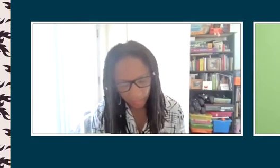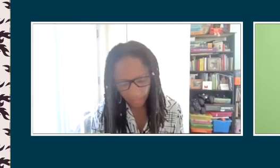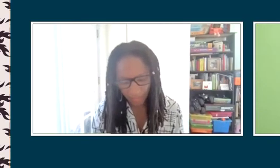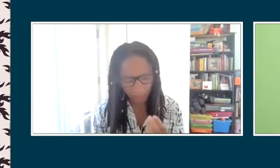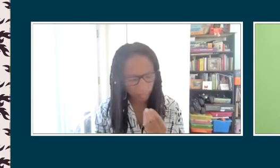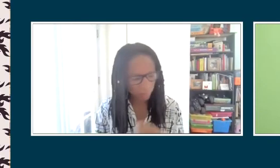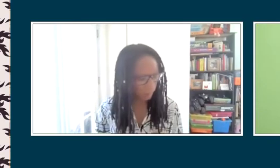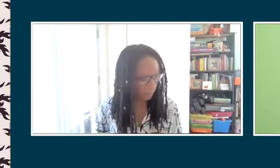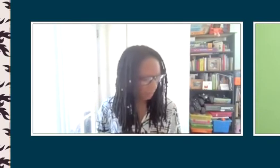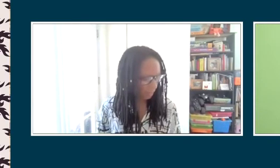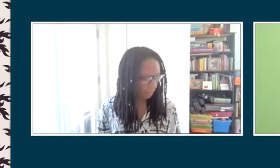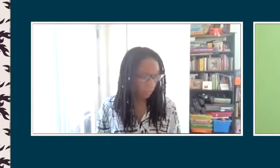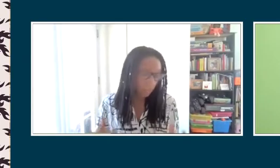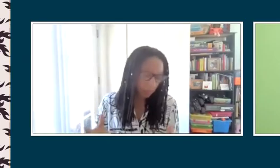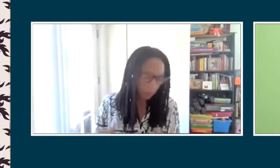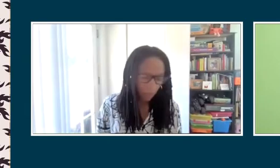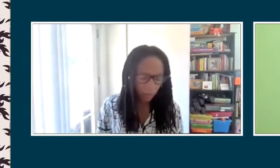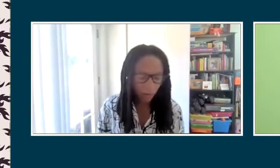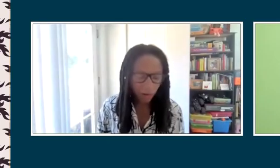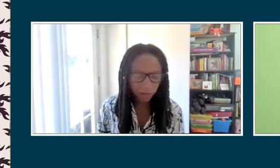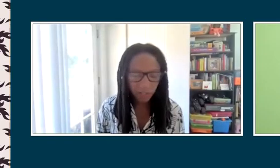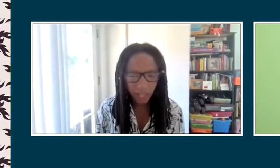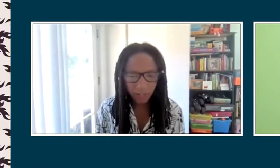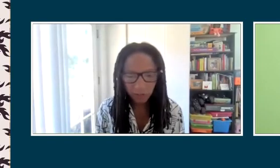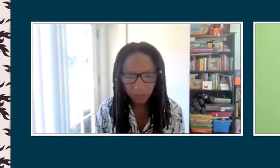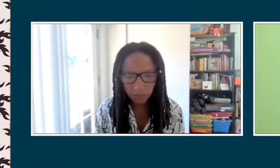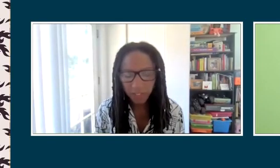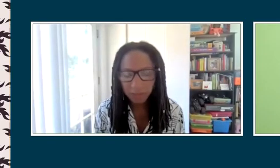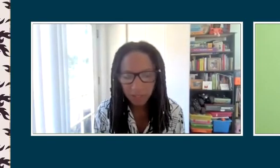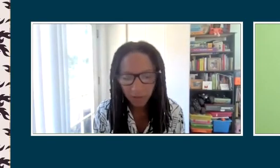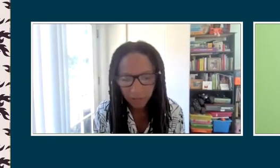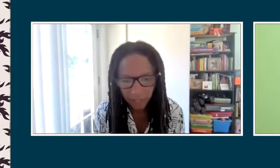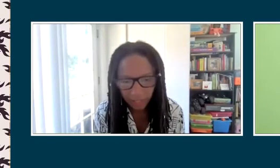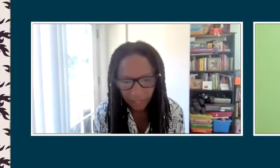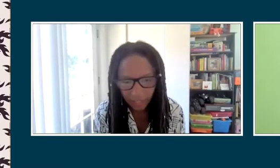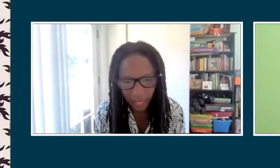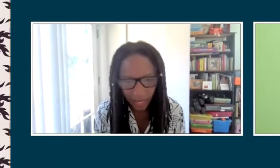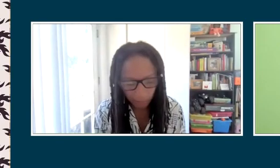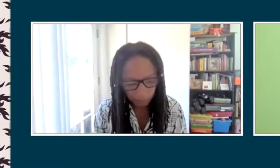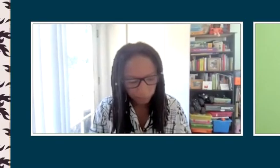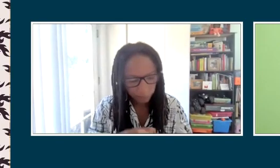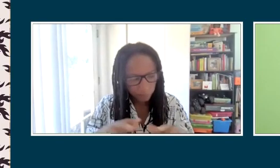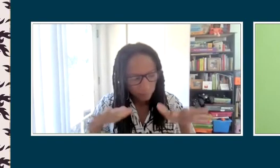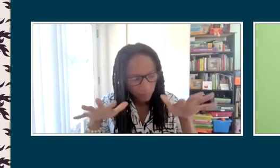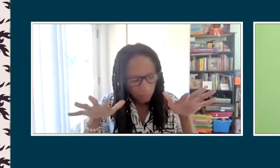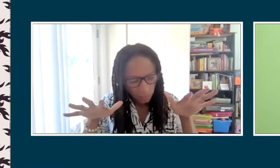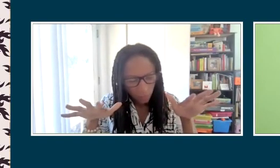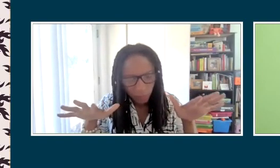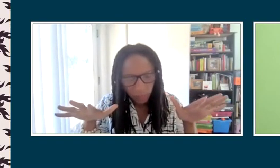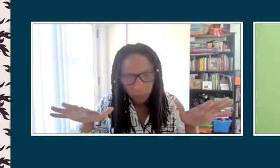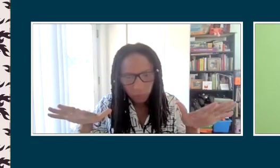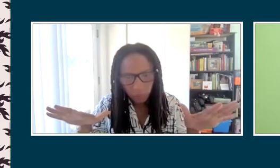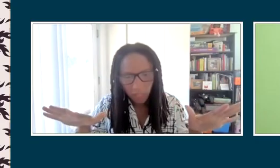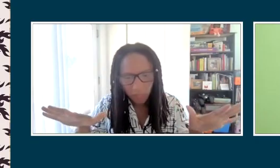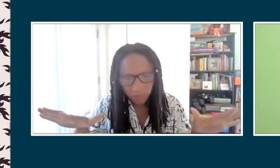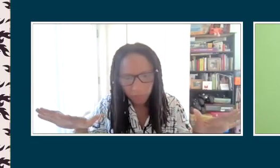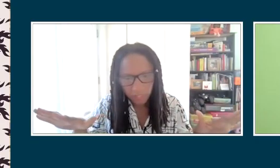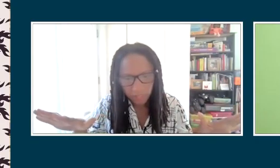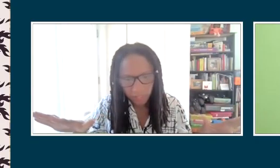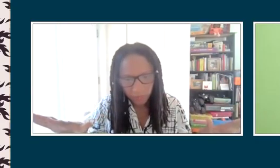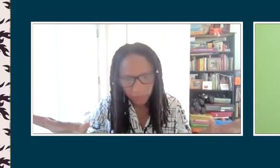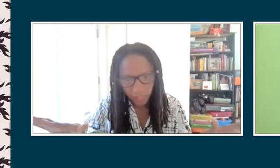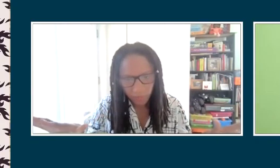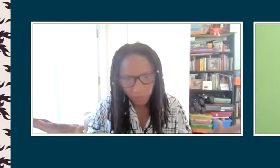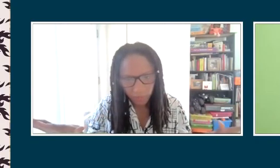rage that Black women still are not often allowed to express, but definitely then,